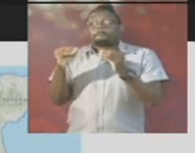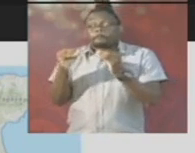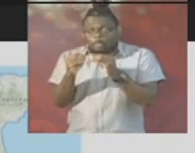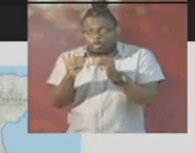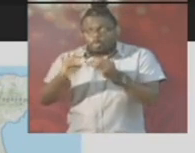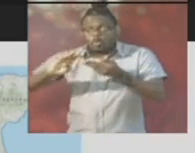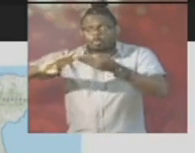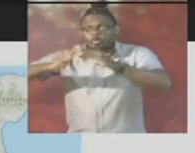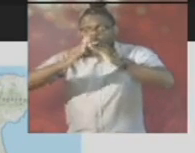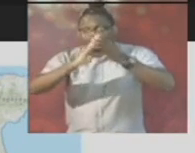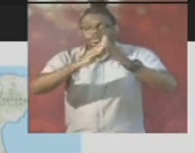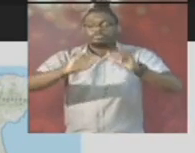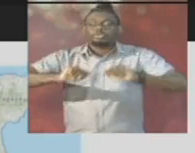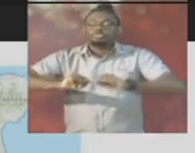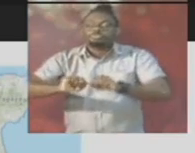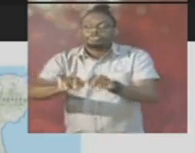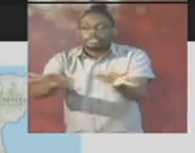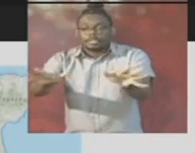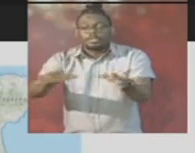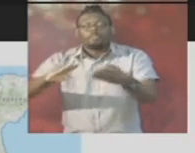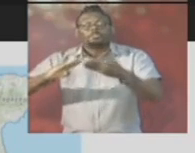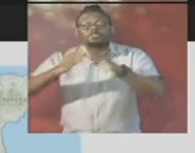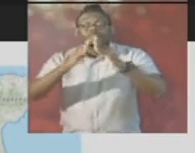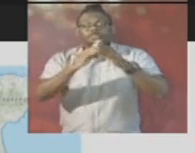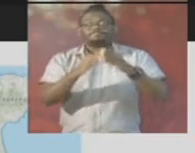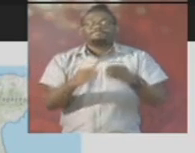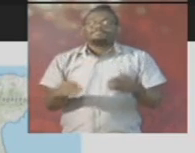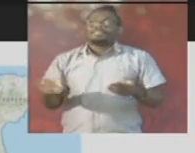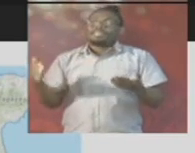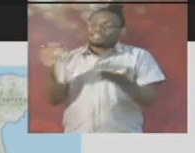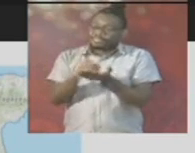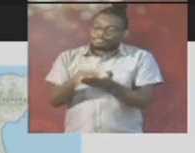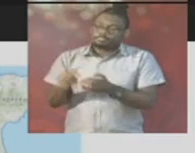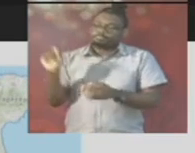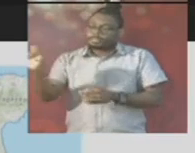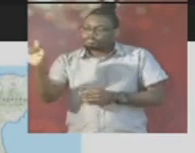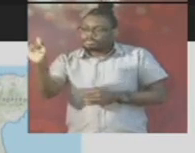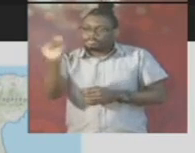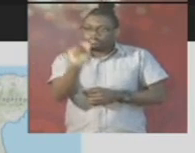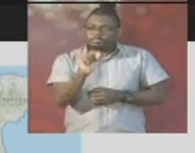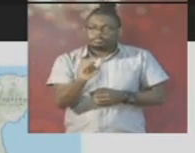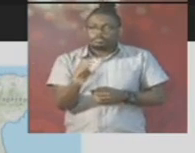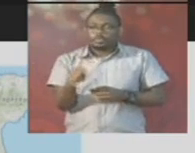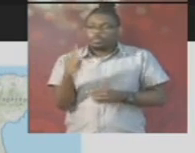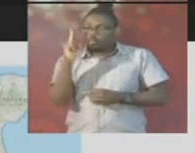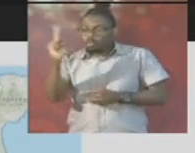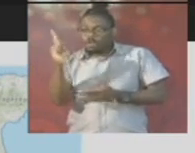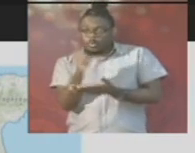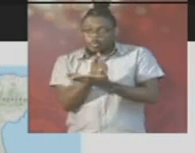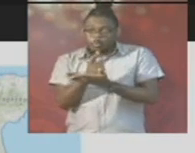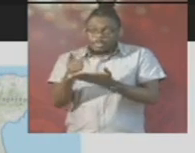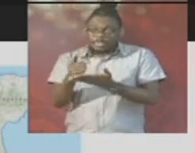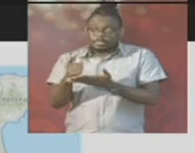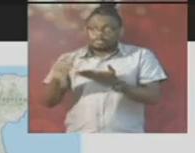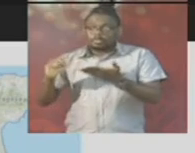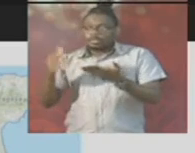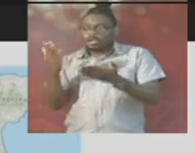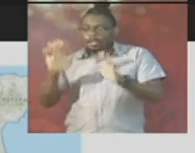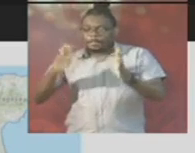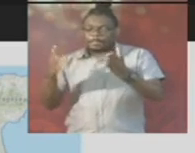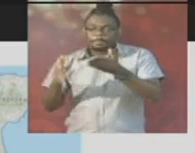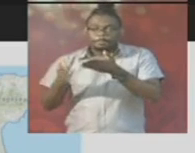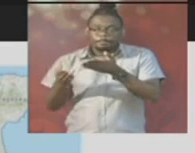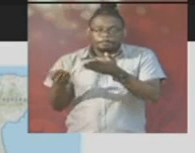that the numbers of dots again are almost proportional to an entire week's number of dots previously. So there is that upward trend,